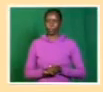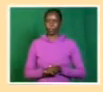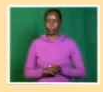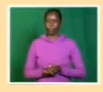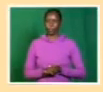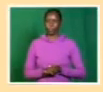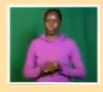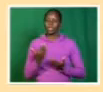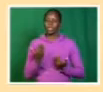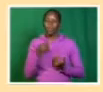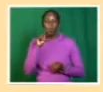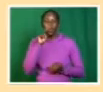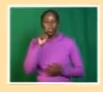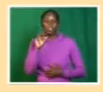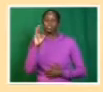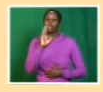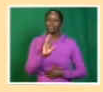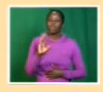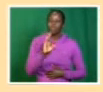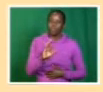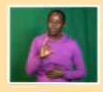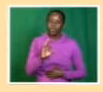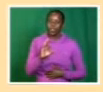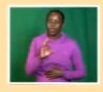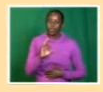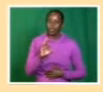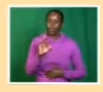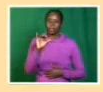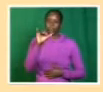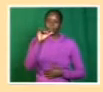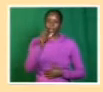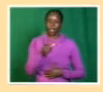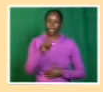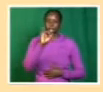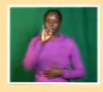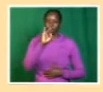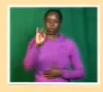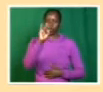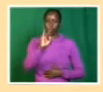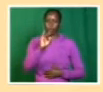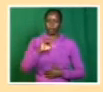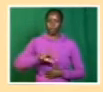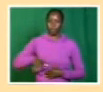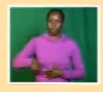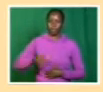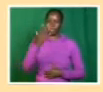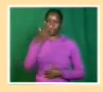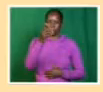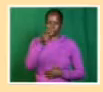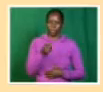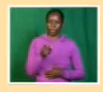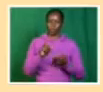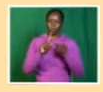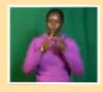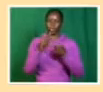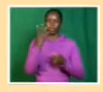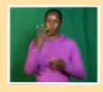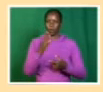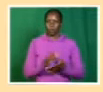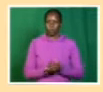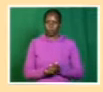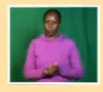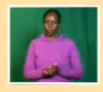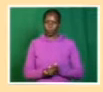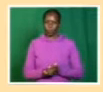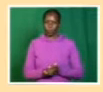we need to factorize this function, the quadratic function. So you know how to factorize the quadratic function.